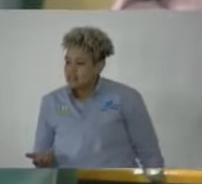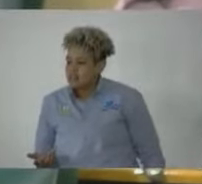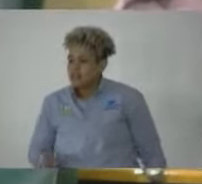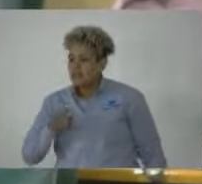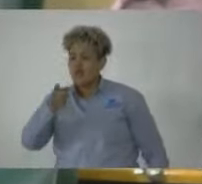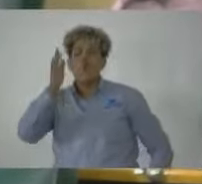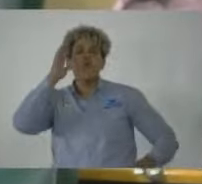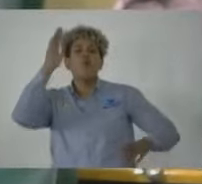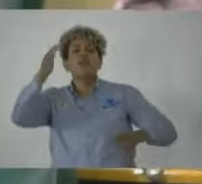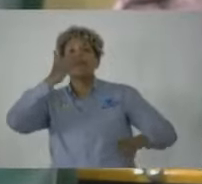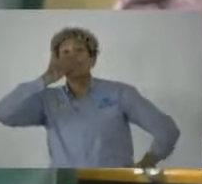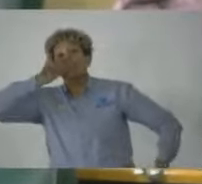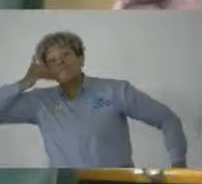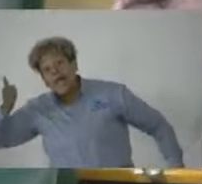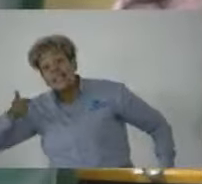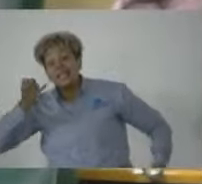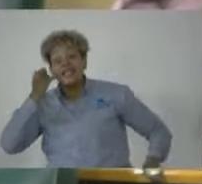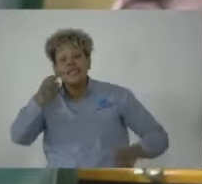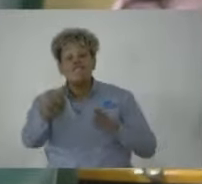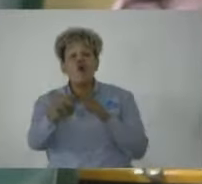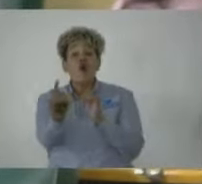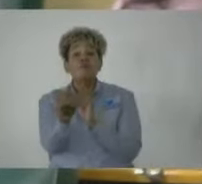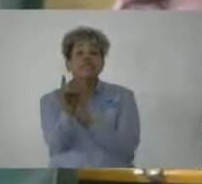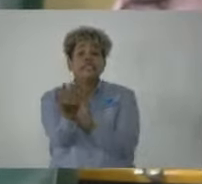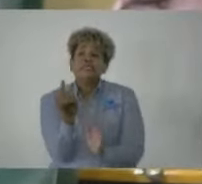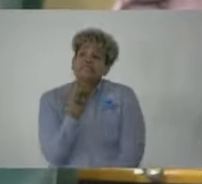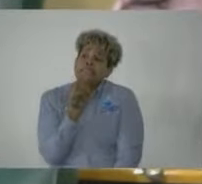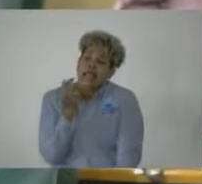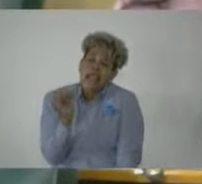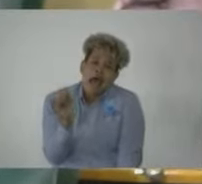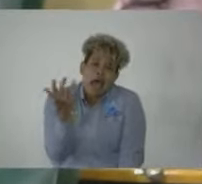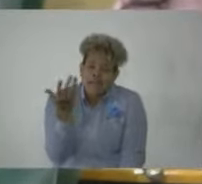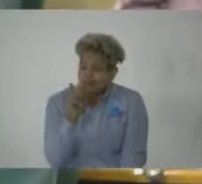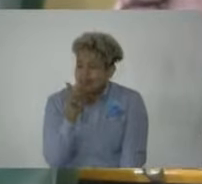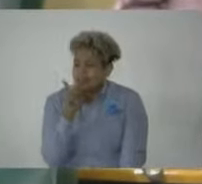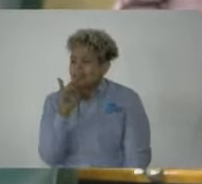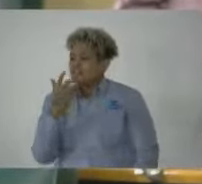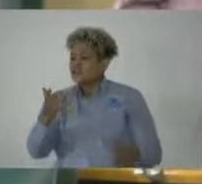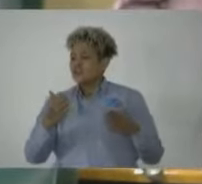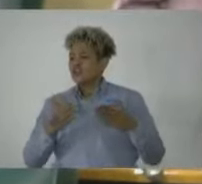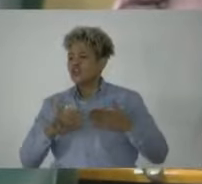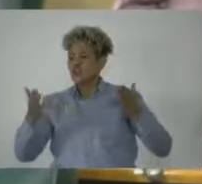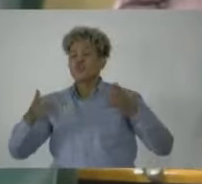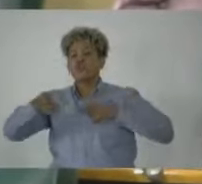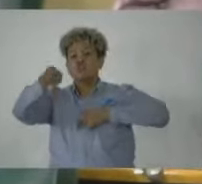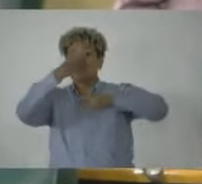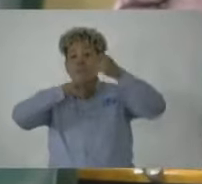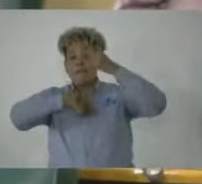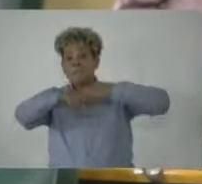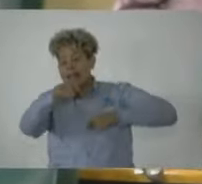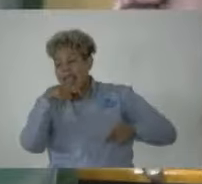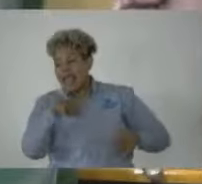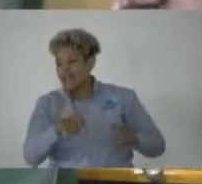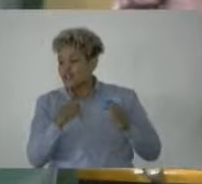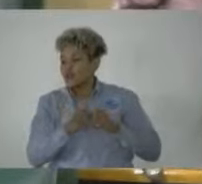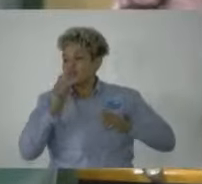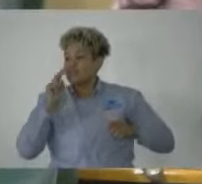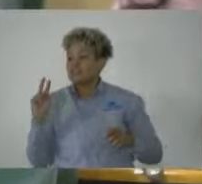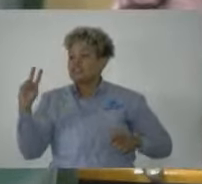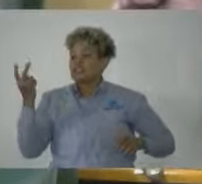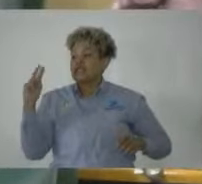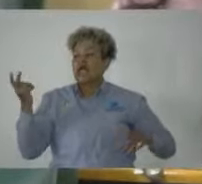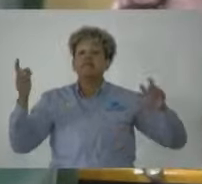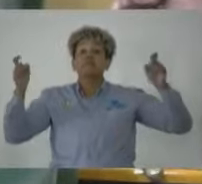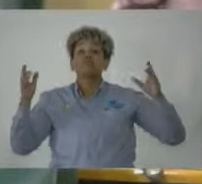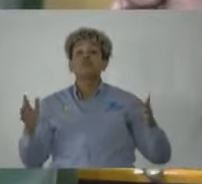It would have been better had the opposition leader said the move to replace her with the Deputy